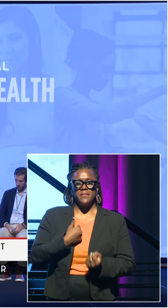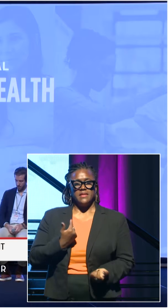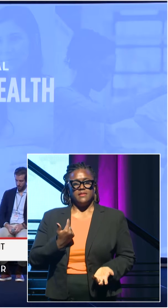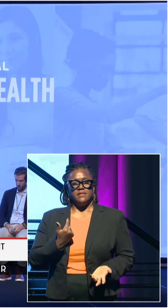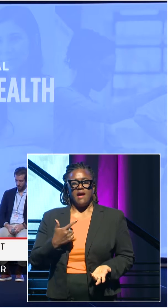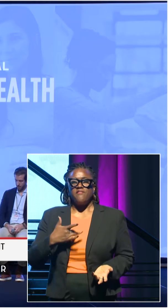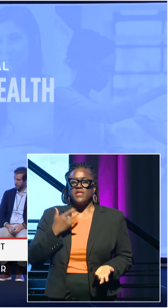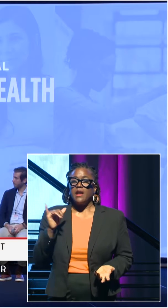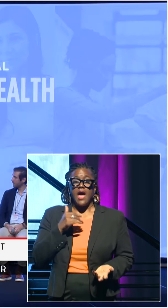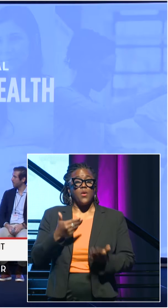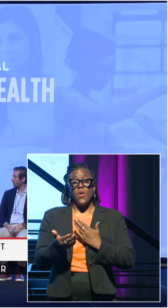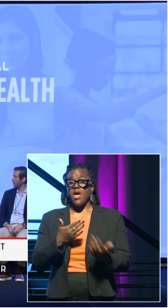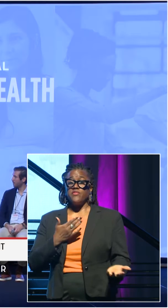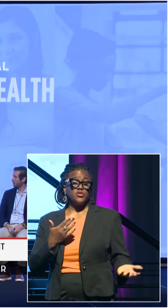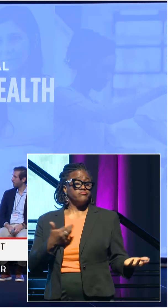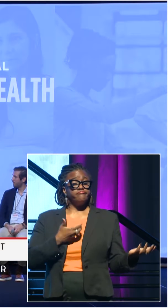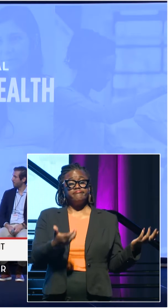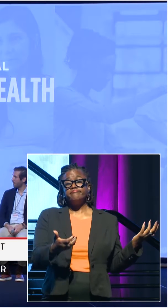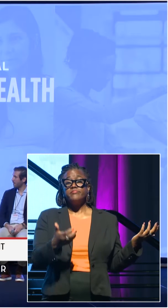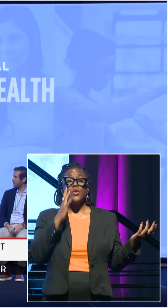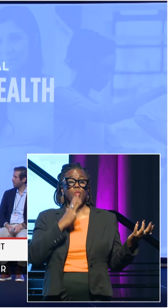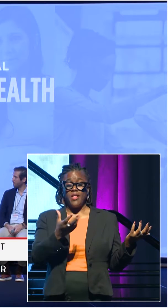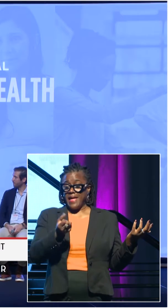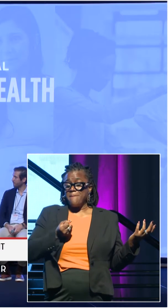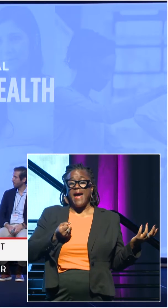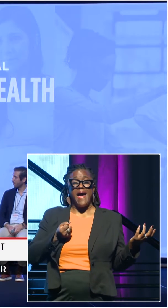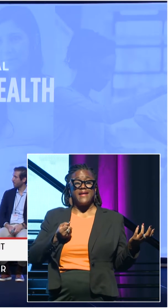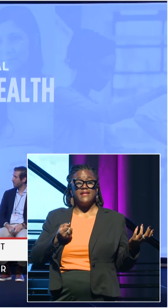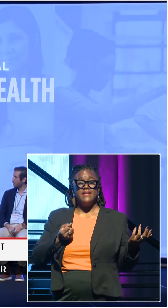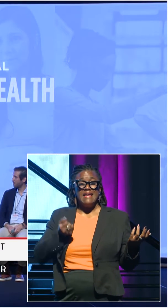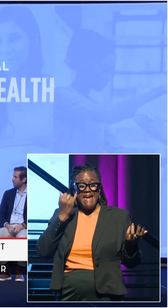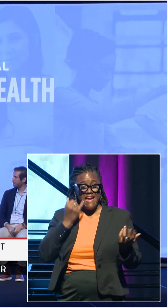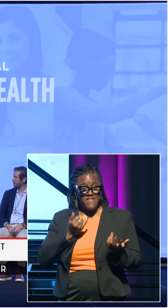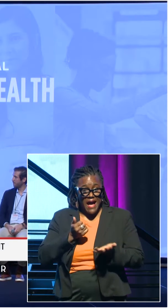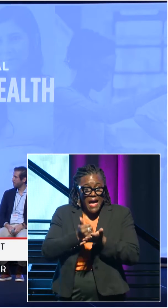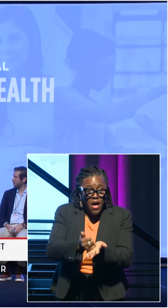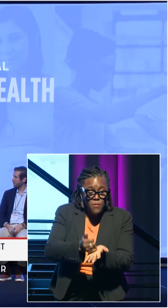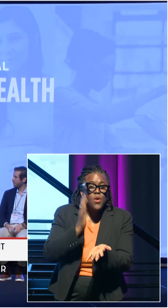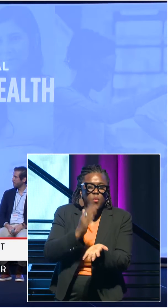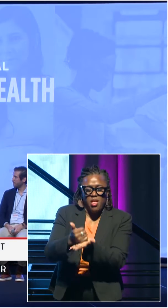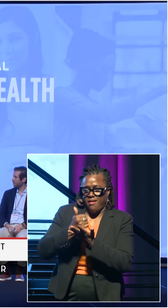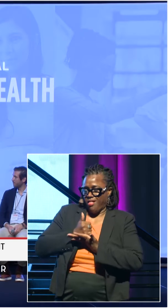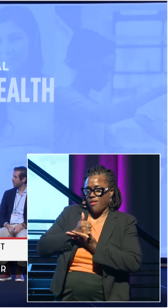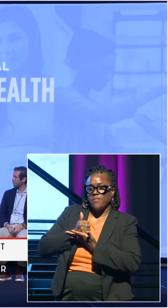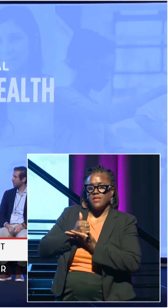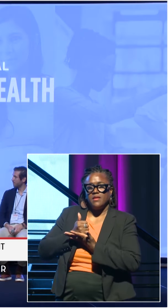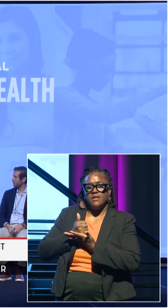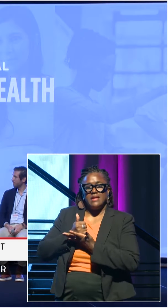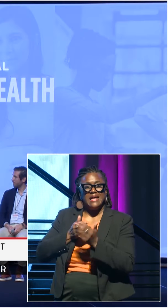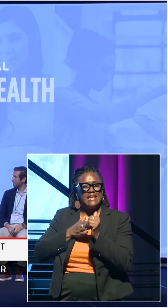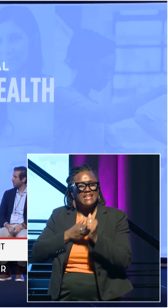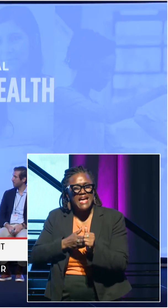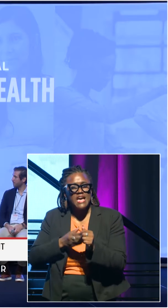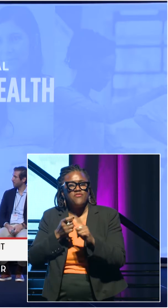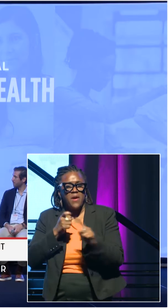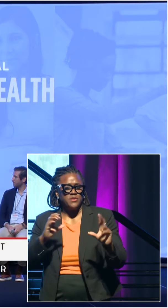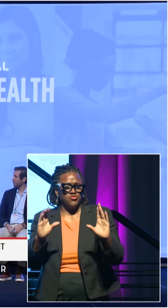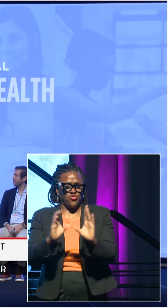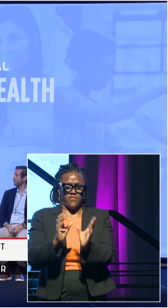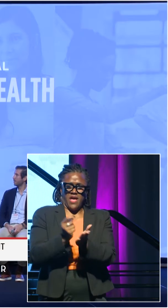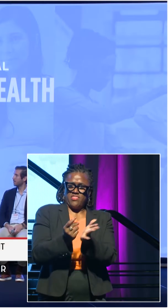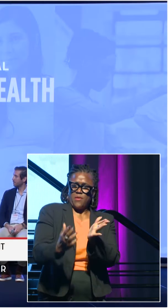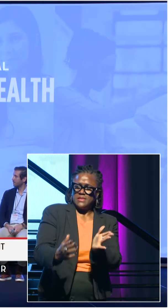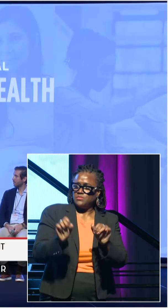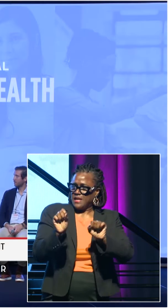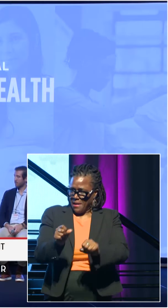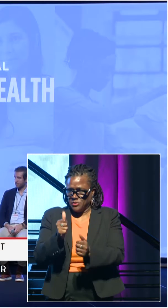I feel like whatever you put out, you get back. And even having a pregnancy circle that's led by a certified therapist to be able